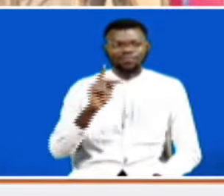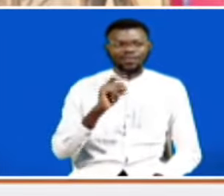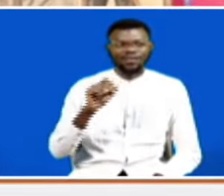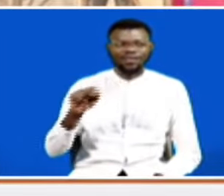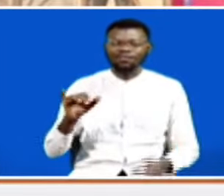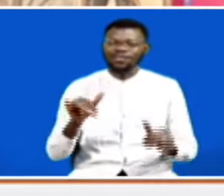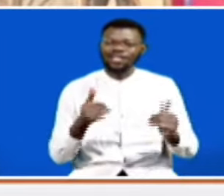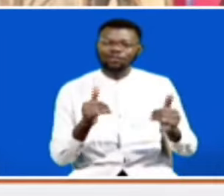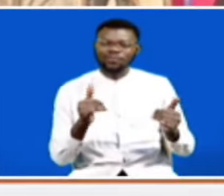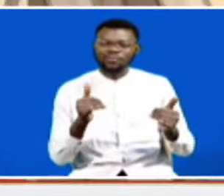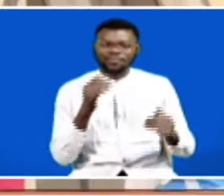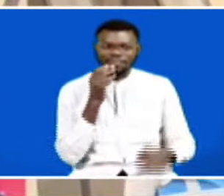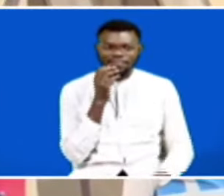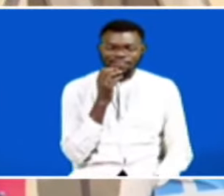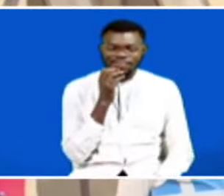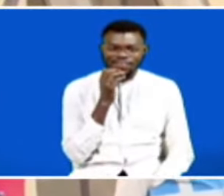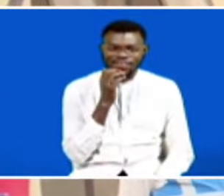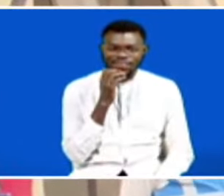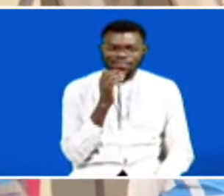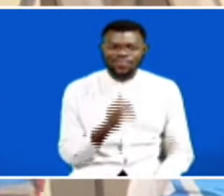Cherunya area.